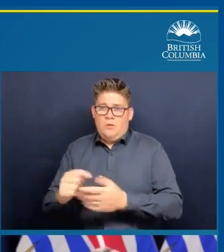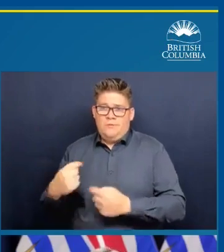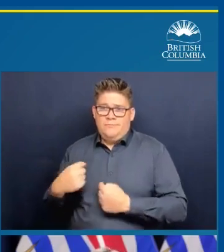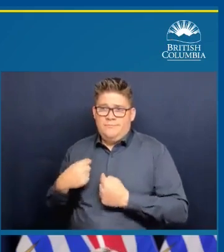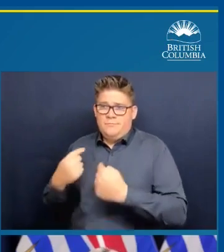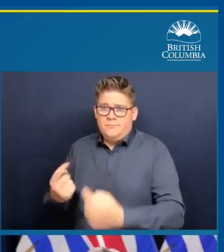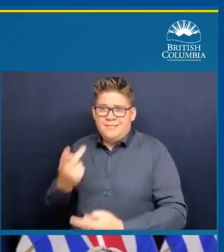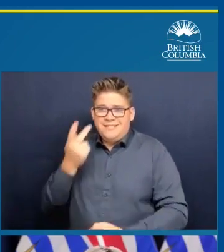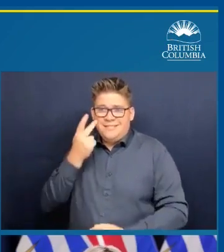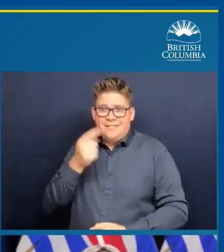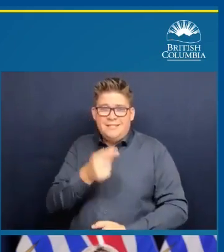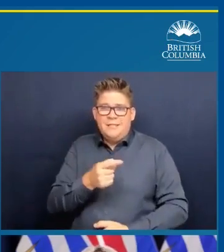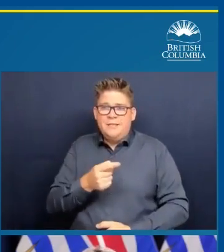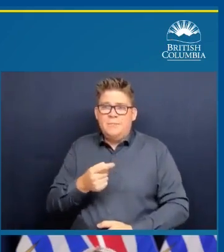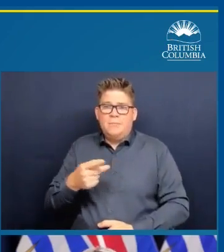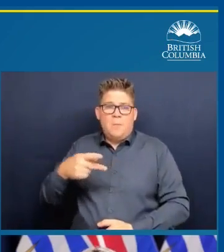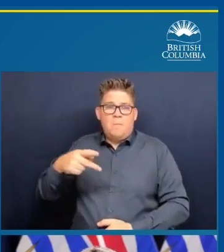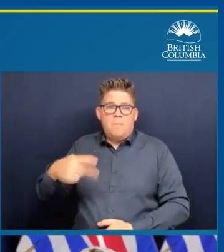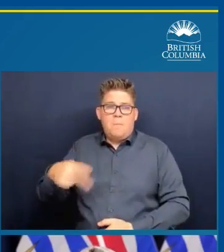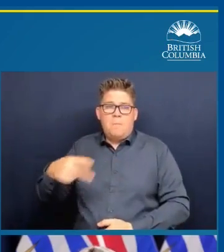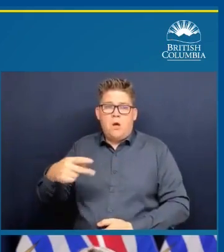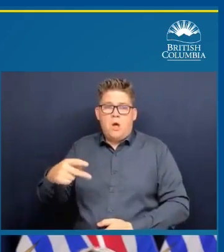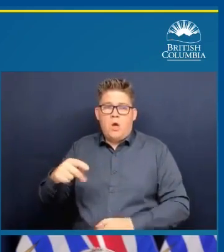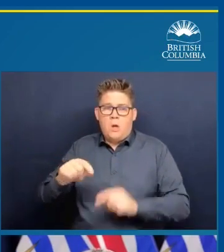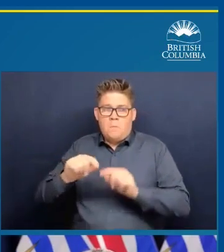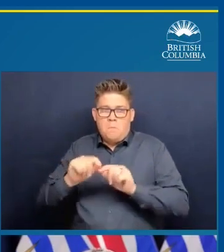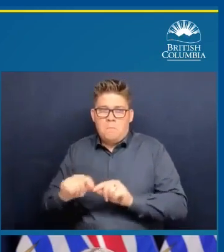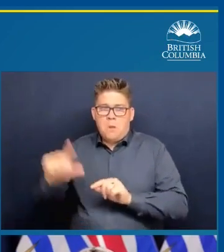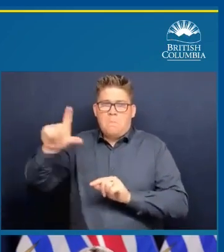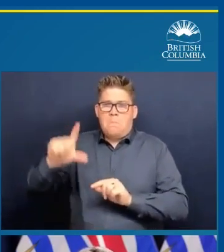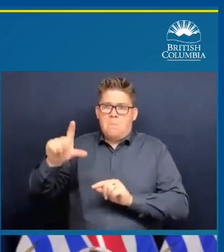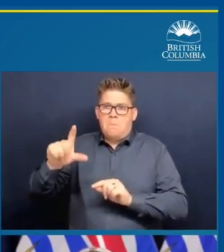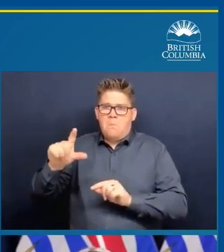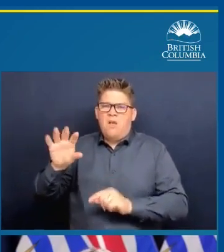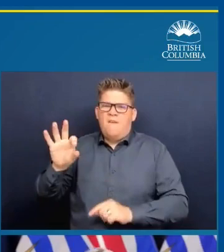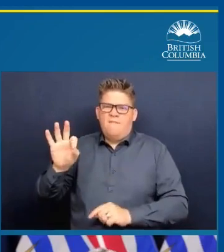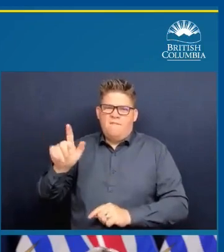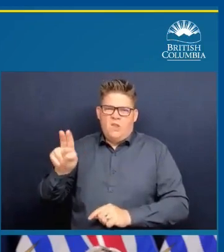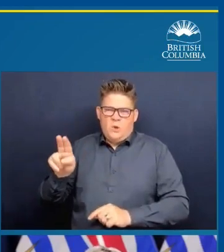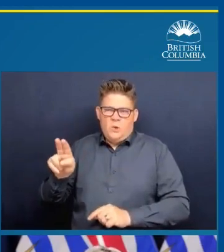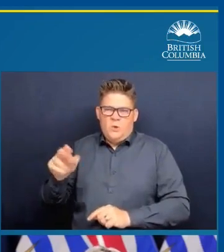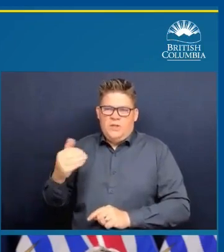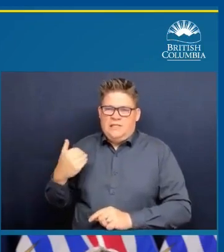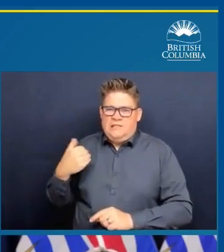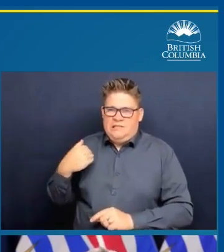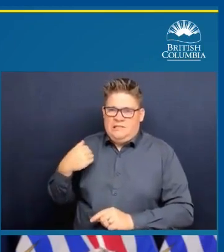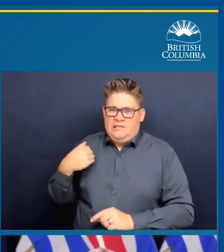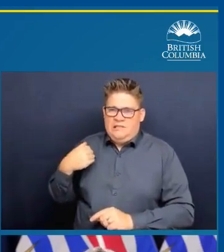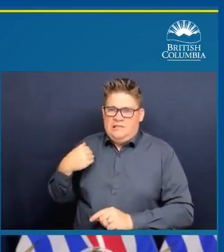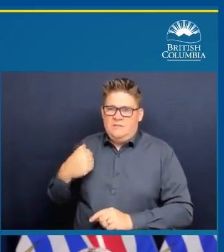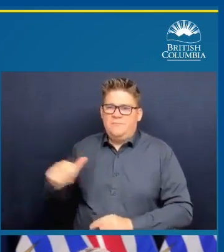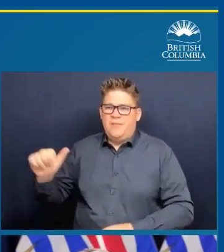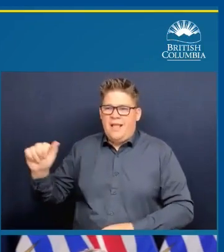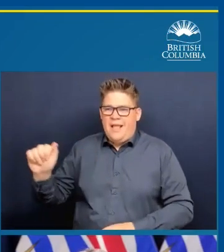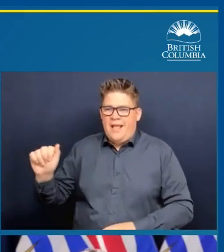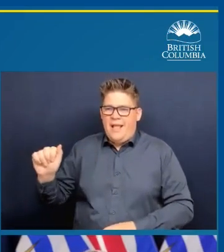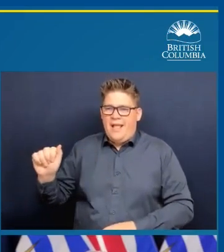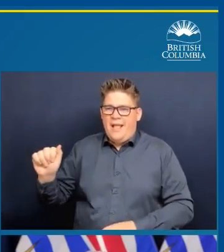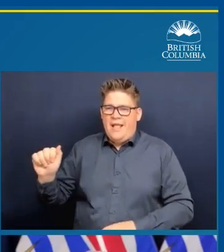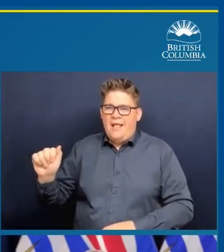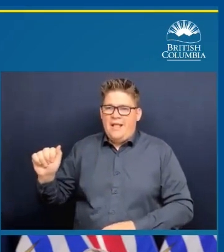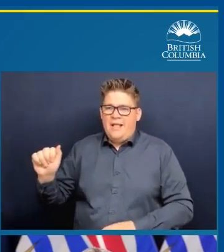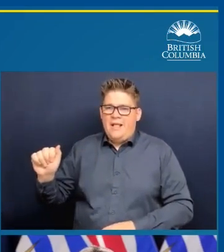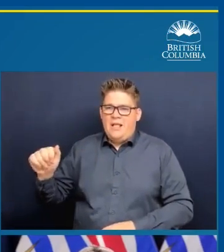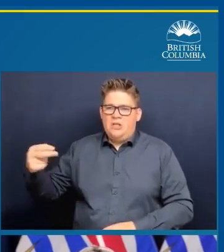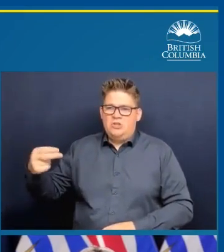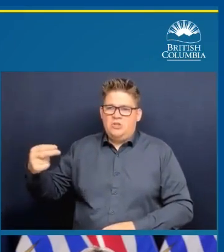in influenza. And this is almost all influenza A, mostly influenza A H3 and N1, although